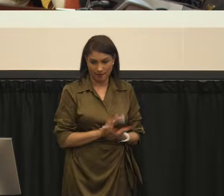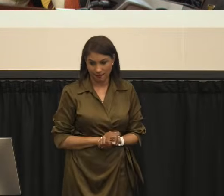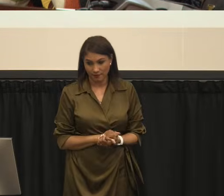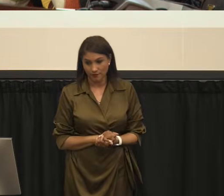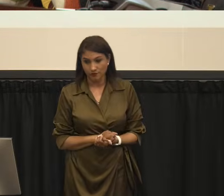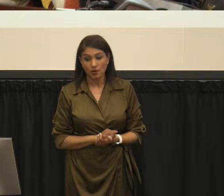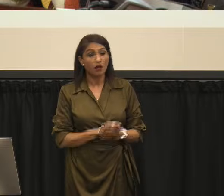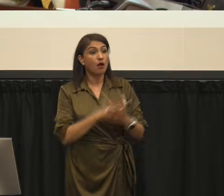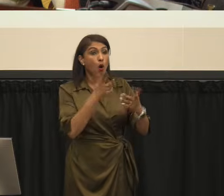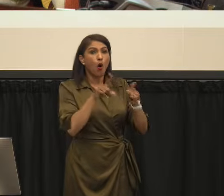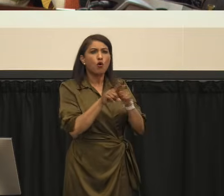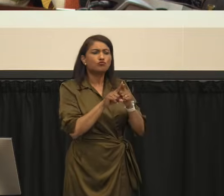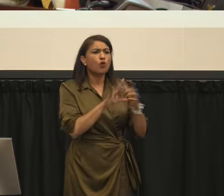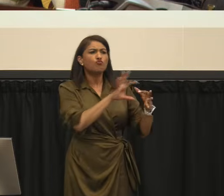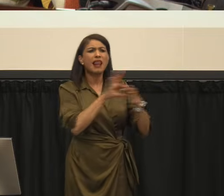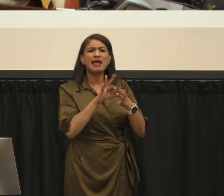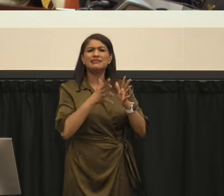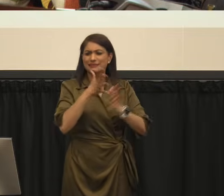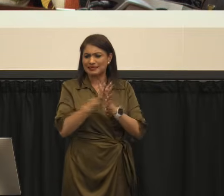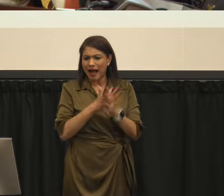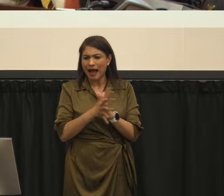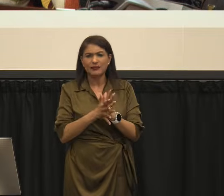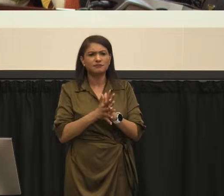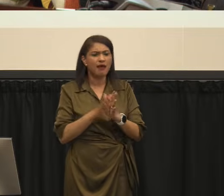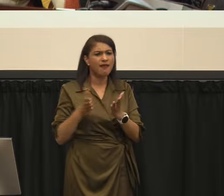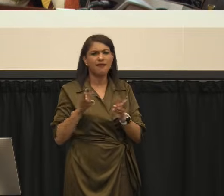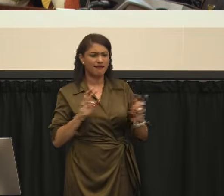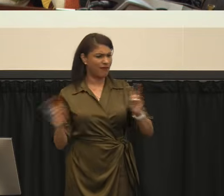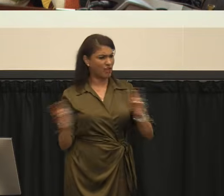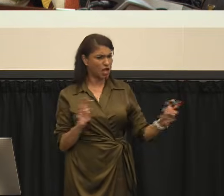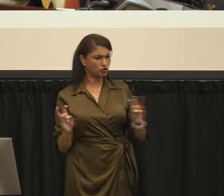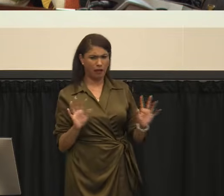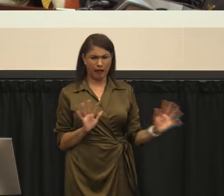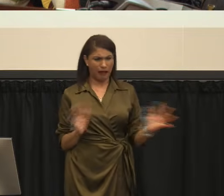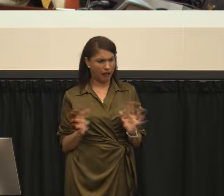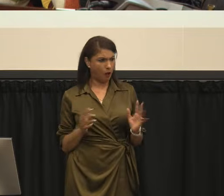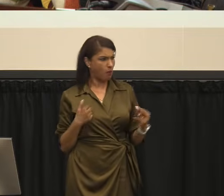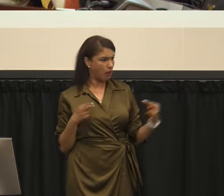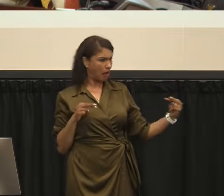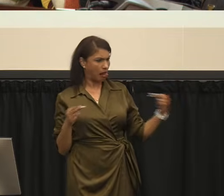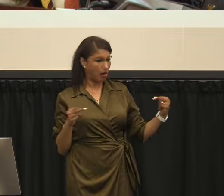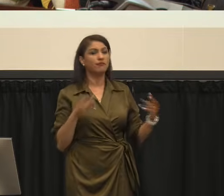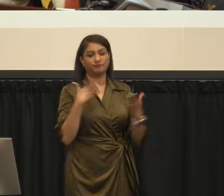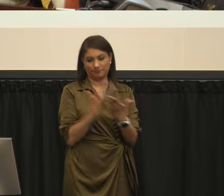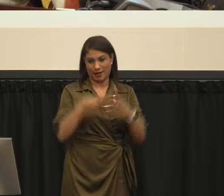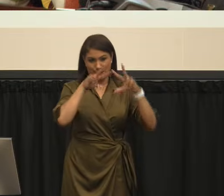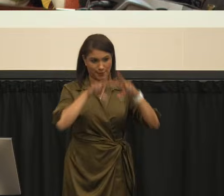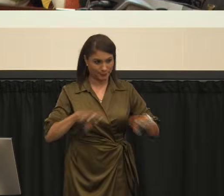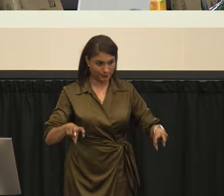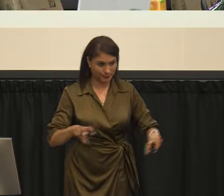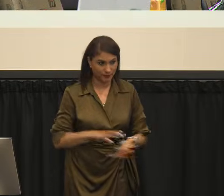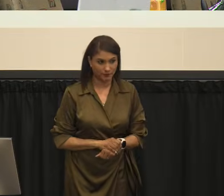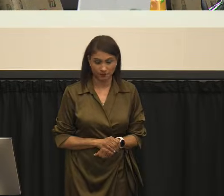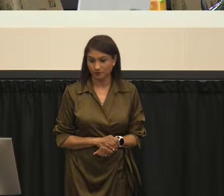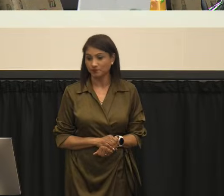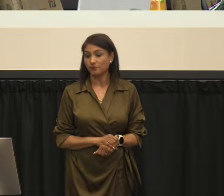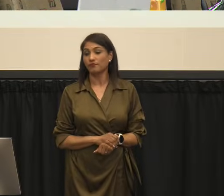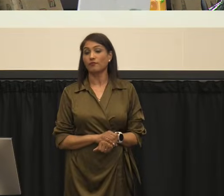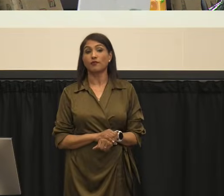then also a parameter in terms of searching and navigating the related sign to a